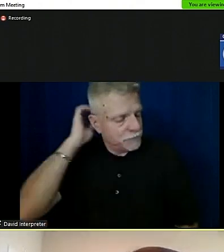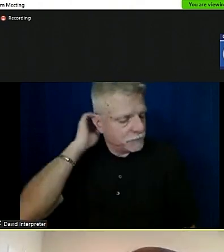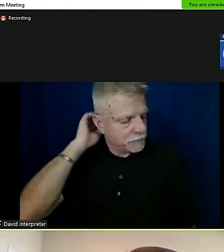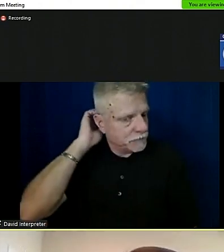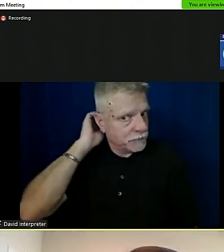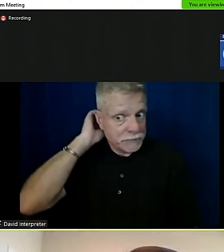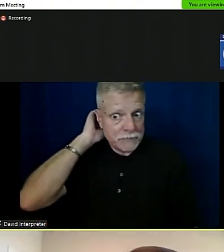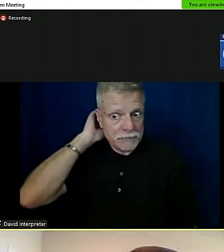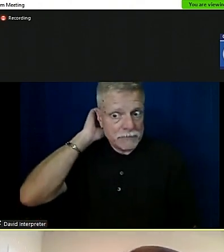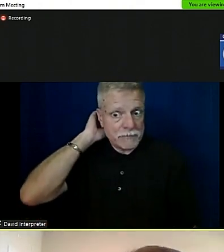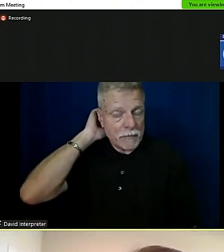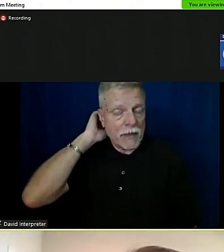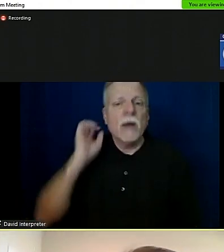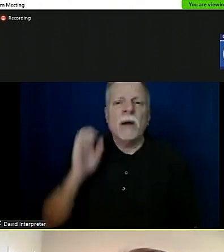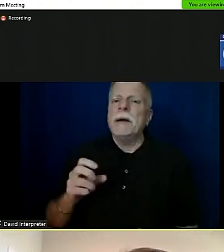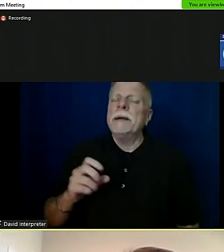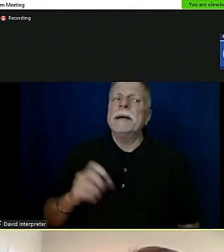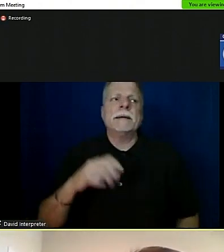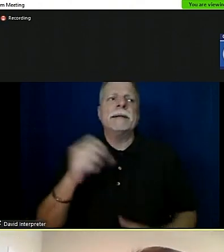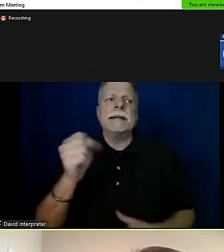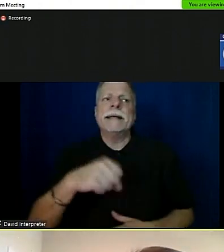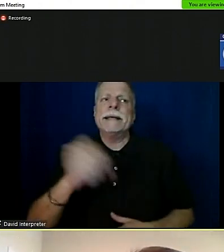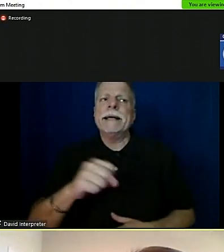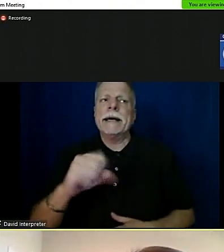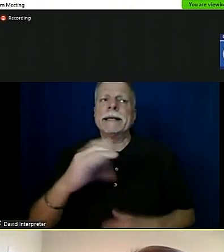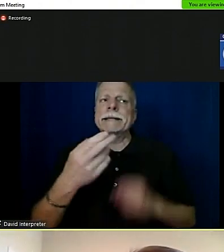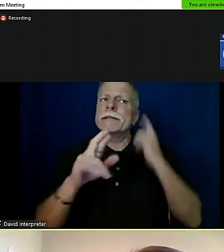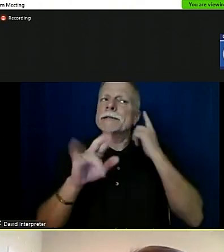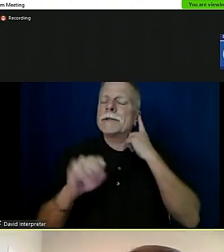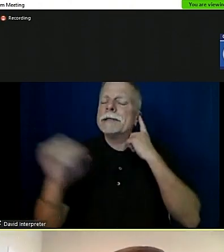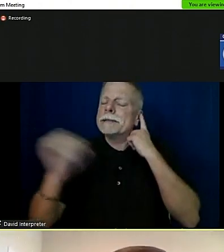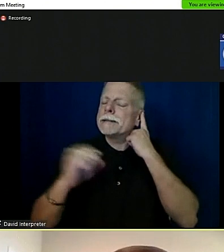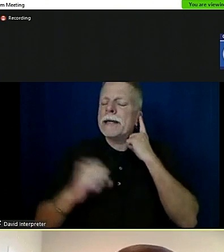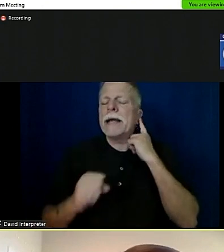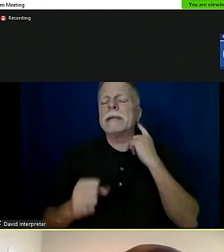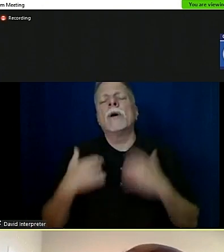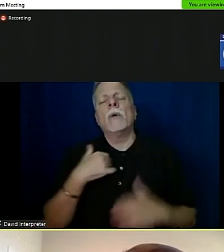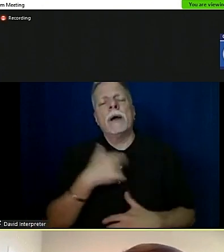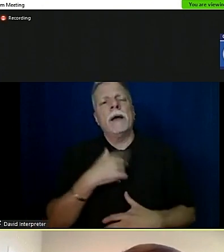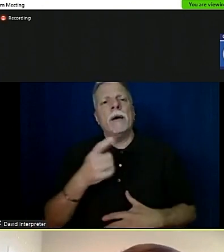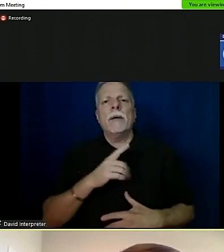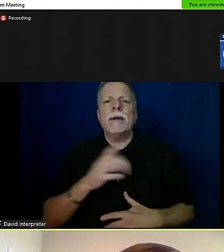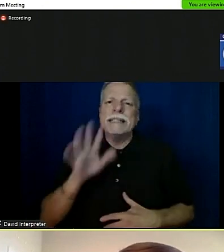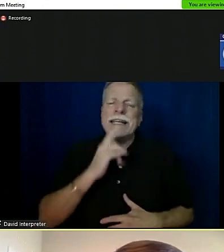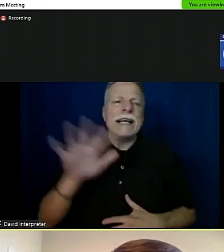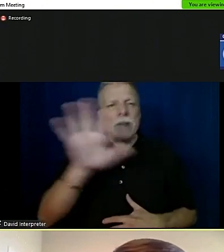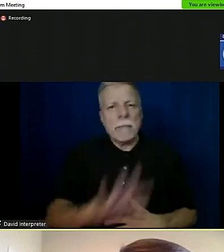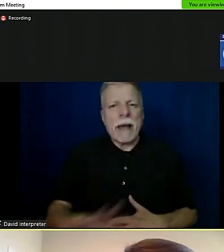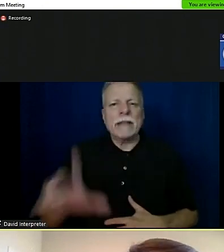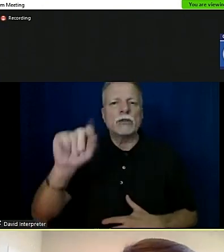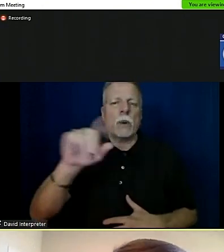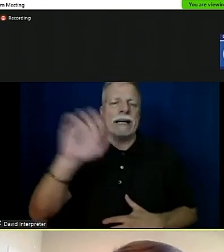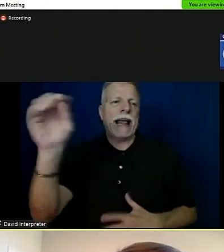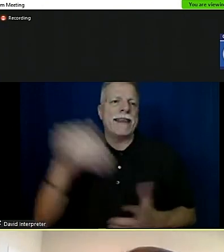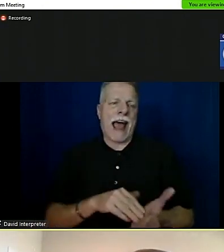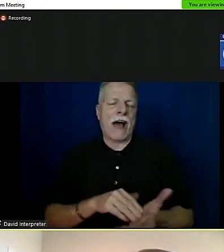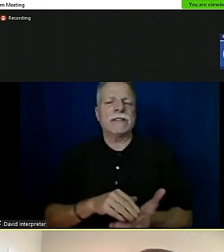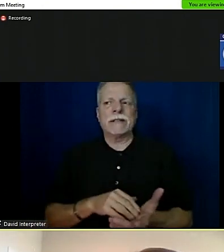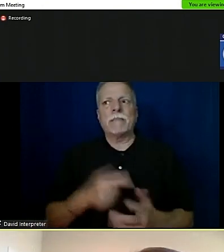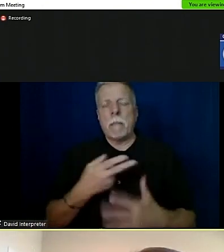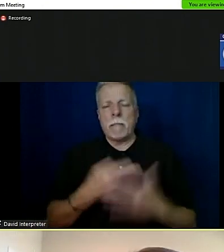Yes, Chris, they are. We made sure, that's why we only said it was approximately 20,000, both Pfizer and Moderna, because we were